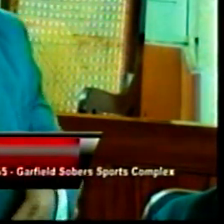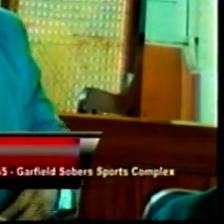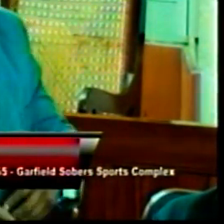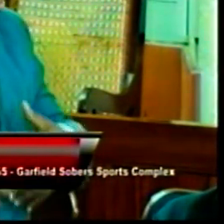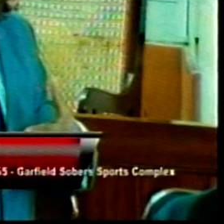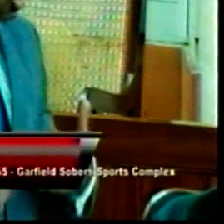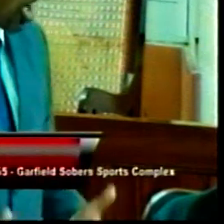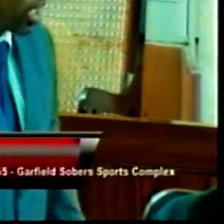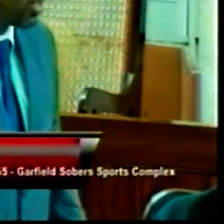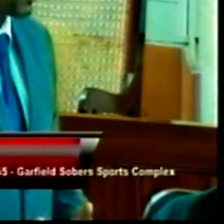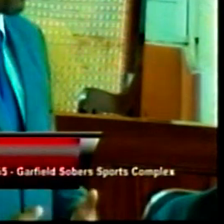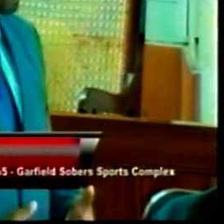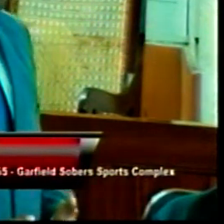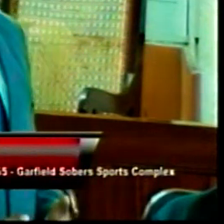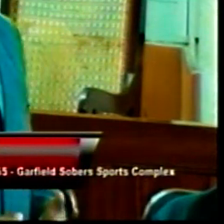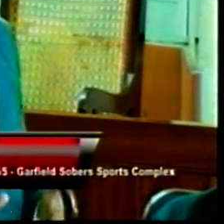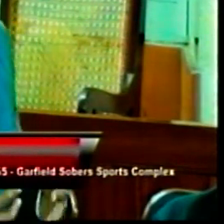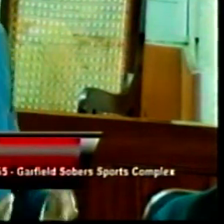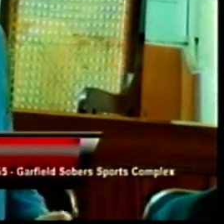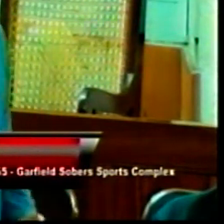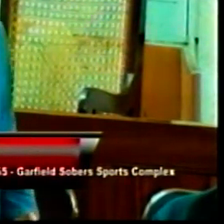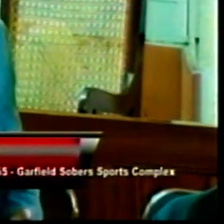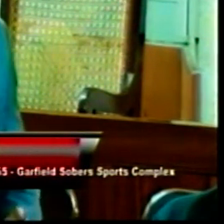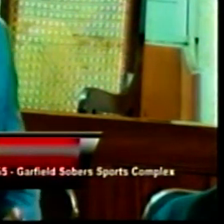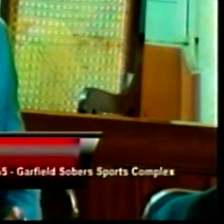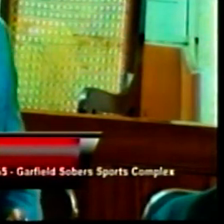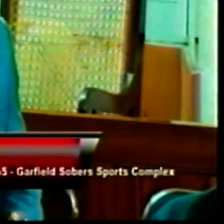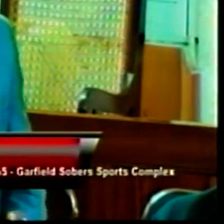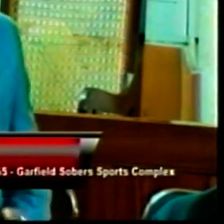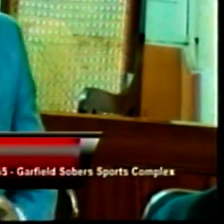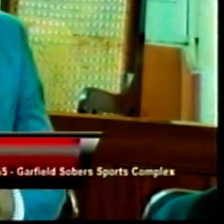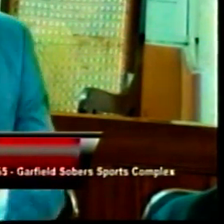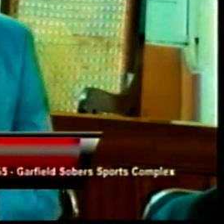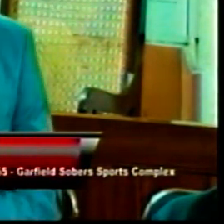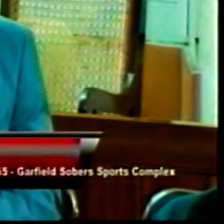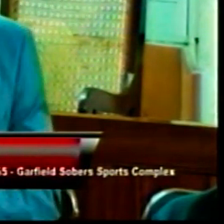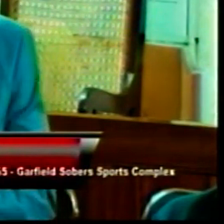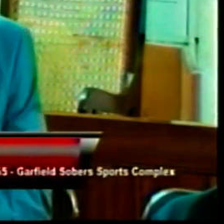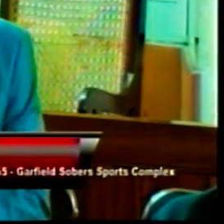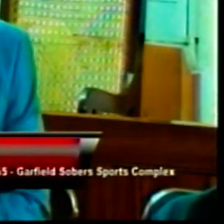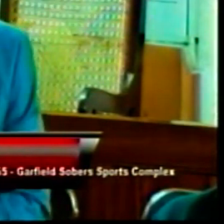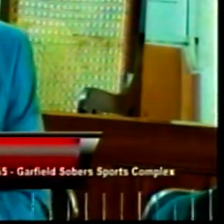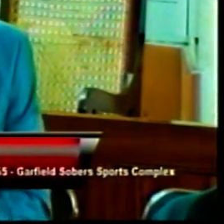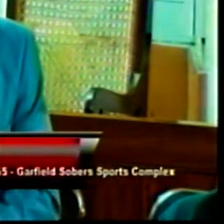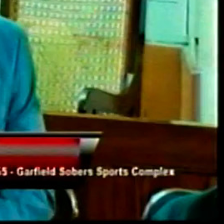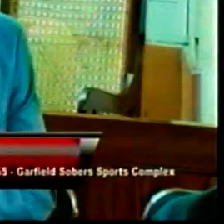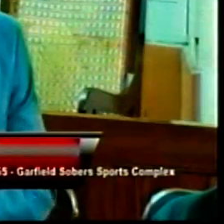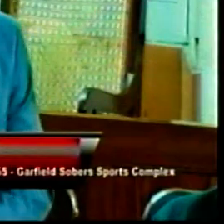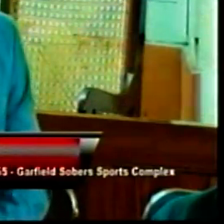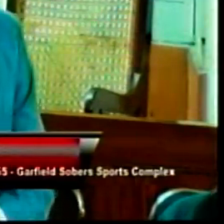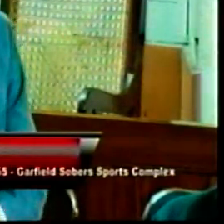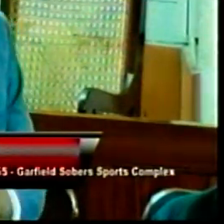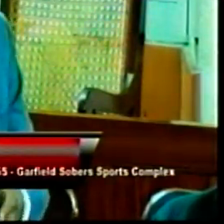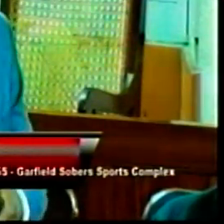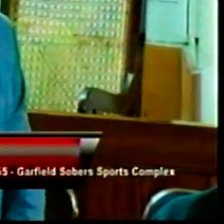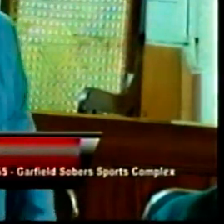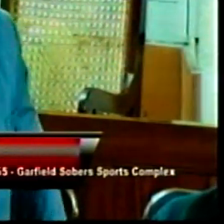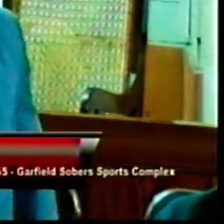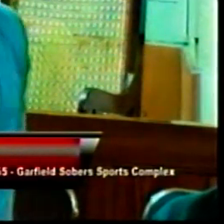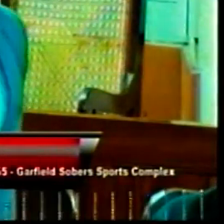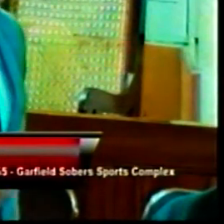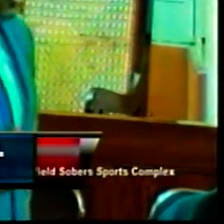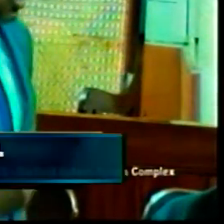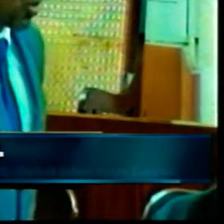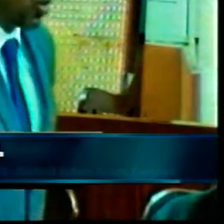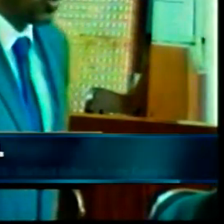they can enjoy that recreational space as well too. And we need to do more of this in terms of our